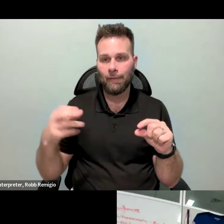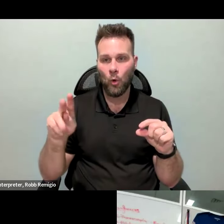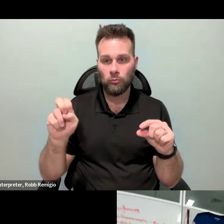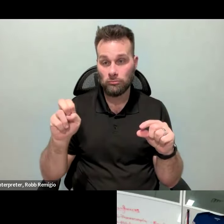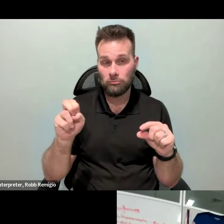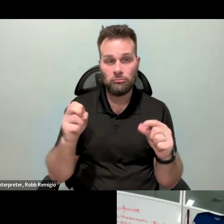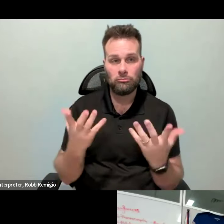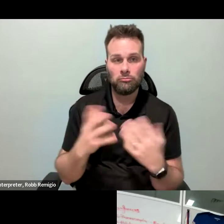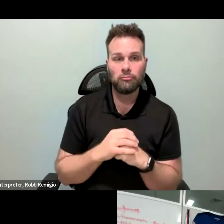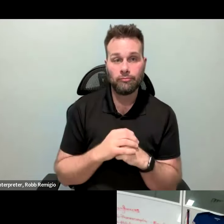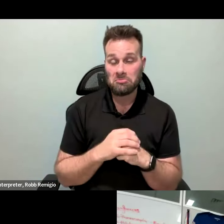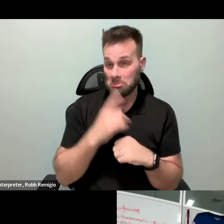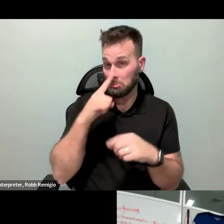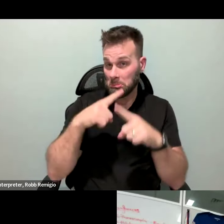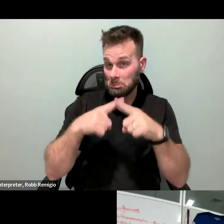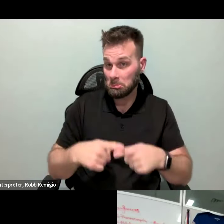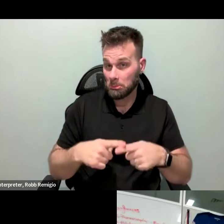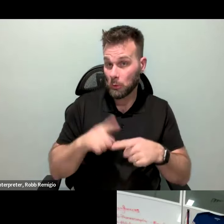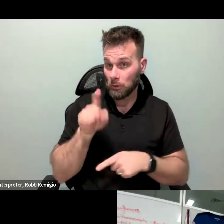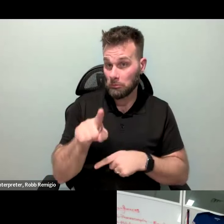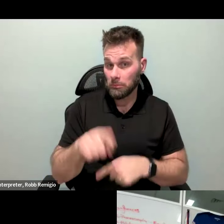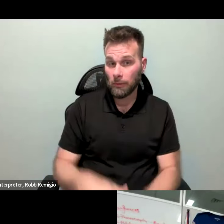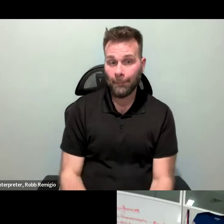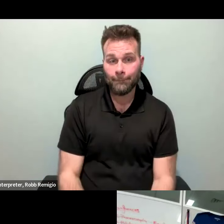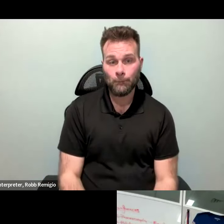to unmute yourself and ask your question, please.